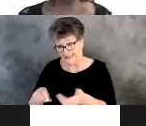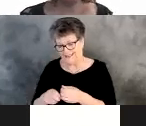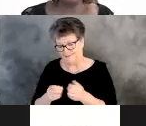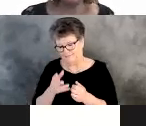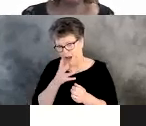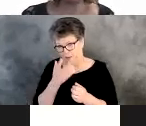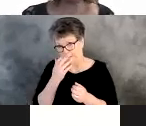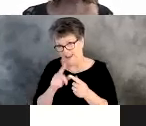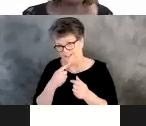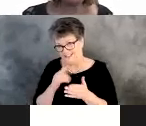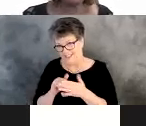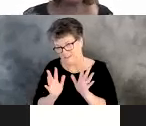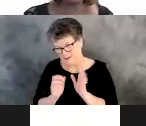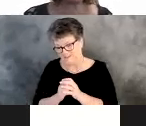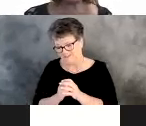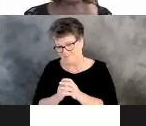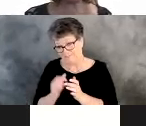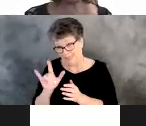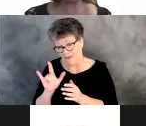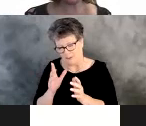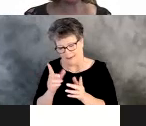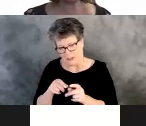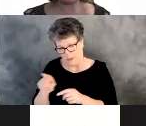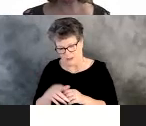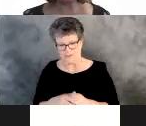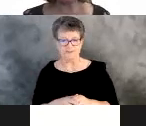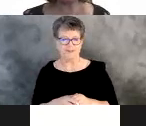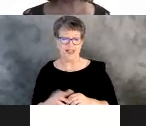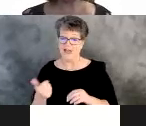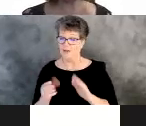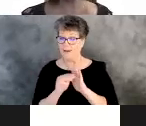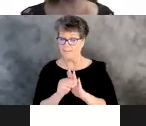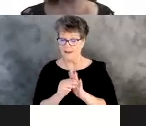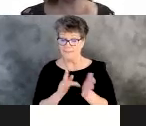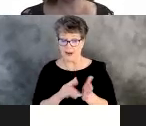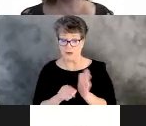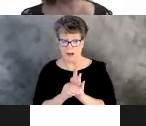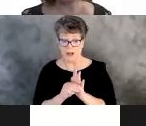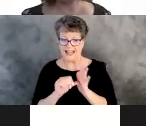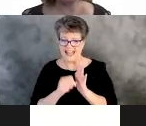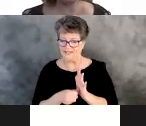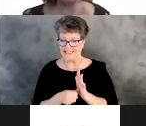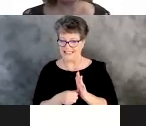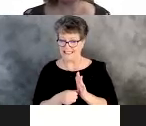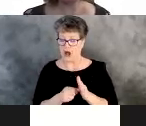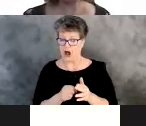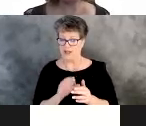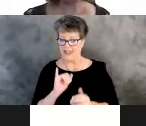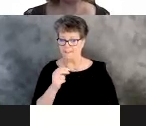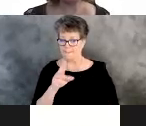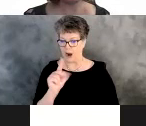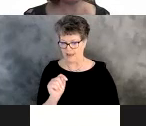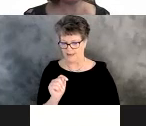But and then the other thing about the medical model is emphasis on the impairment and dependence. So the emphasis is